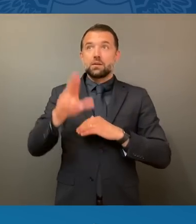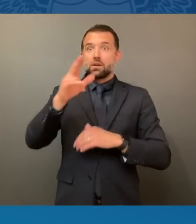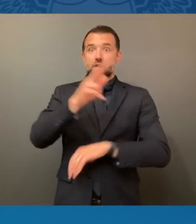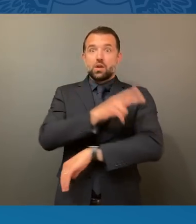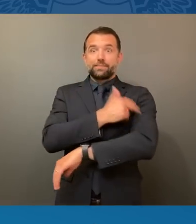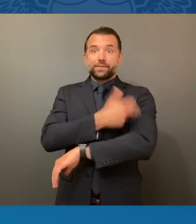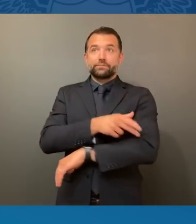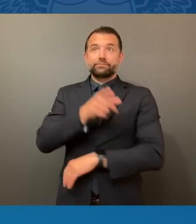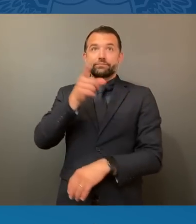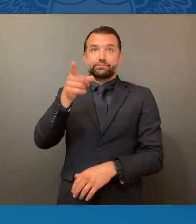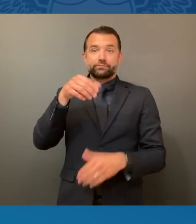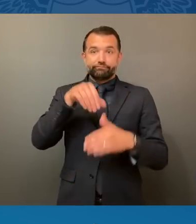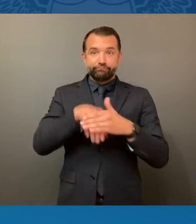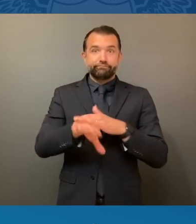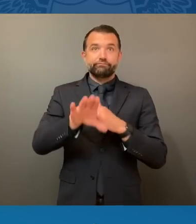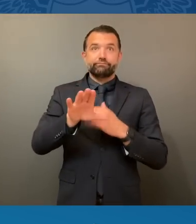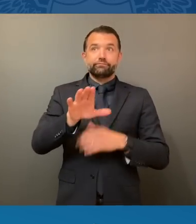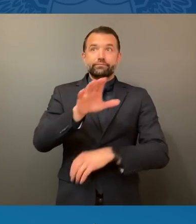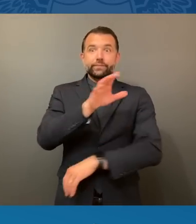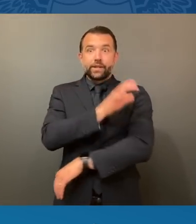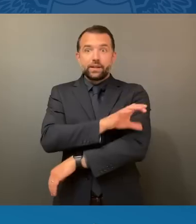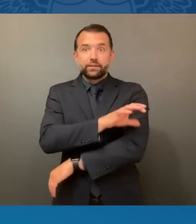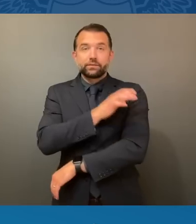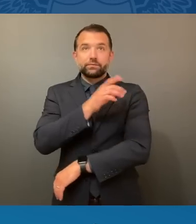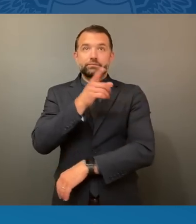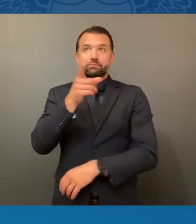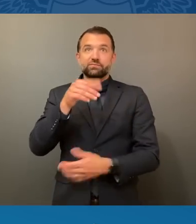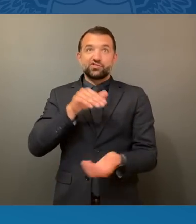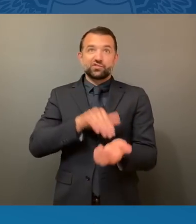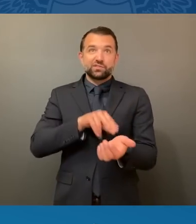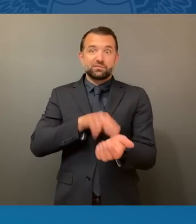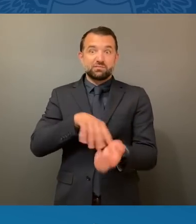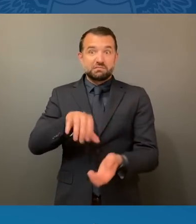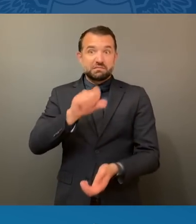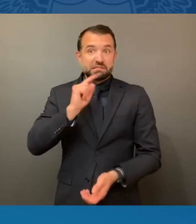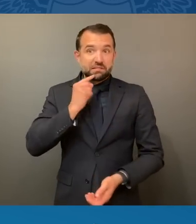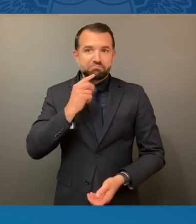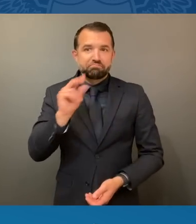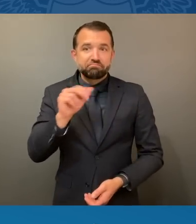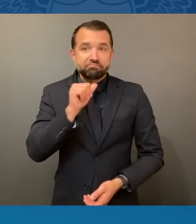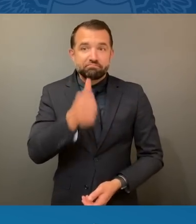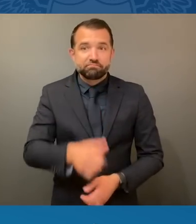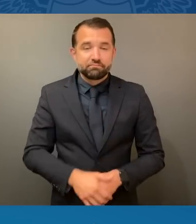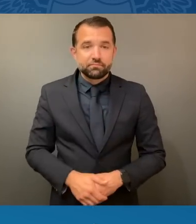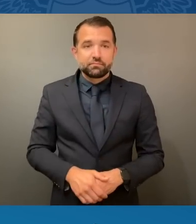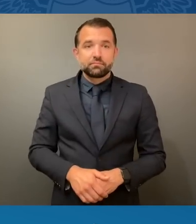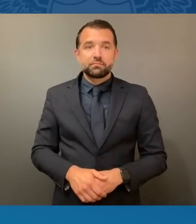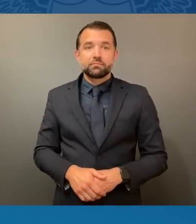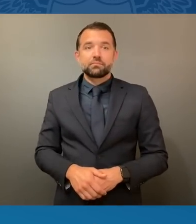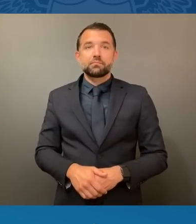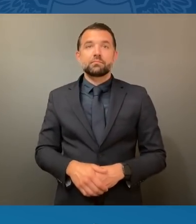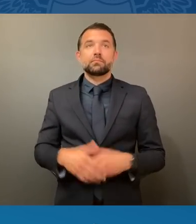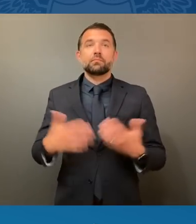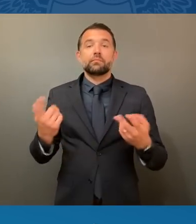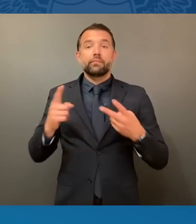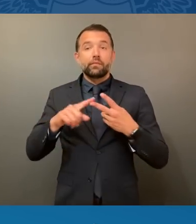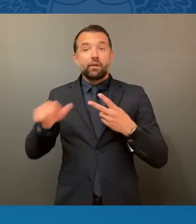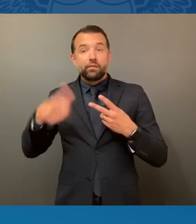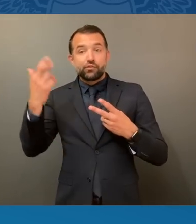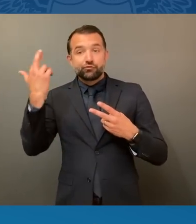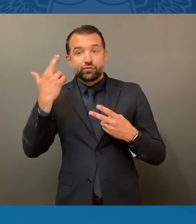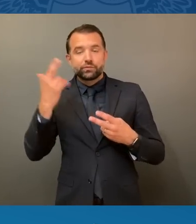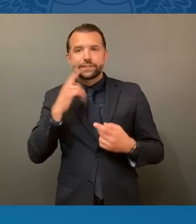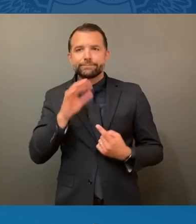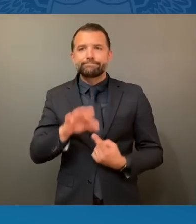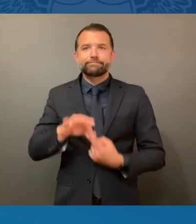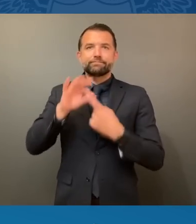room, she is not taken as seriously. The other thing that compounds the issue is the unique stressors